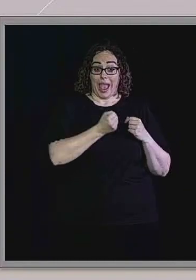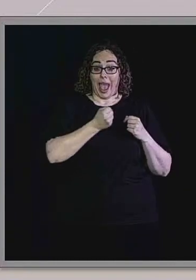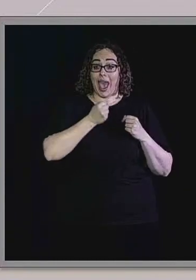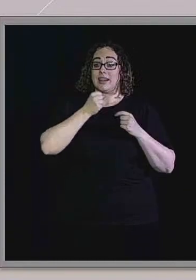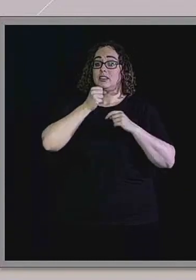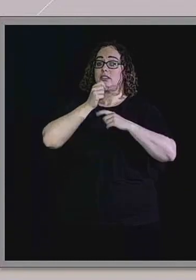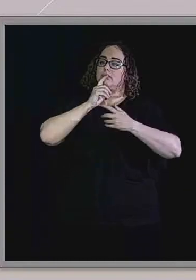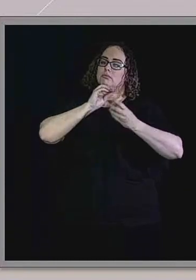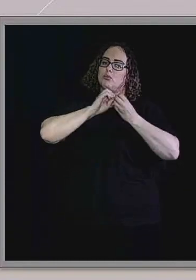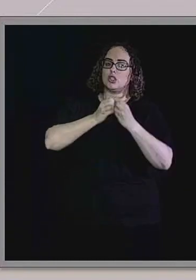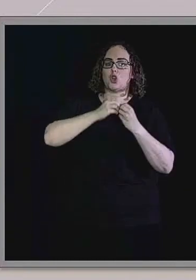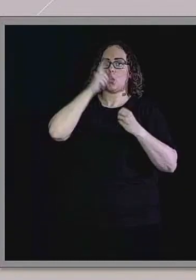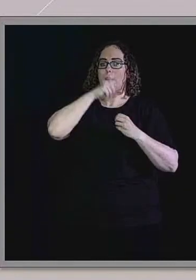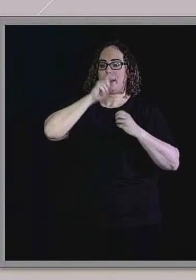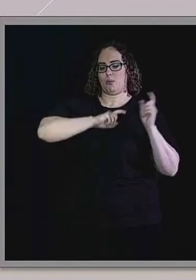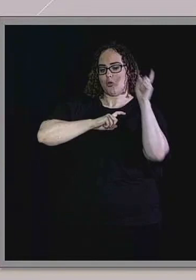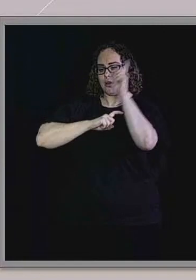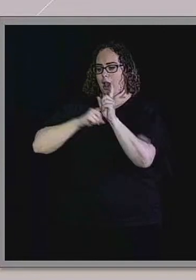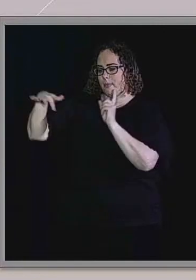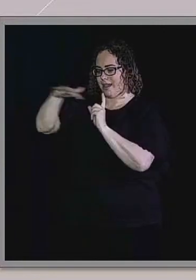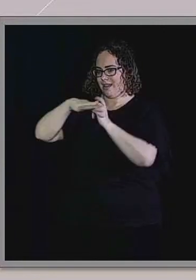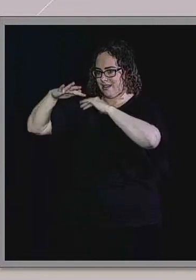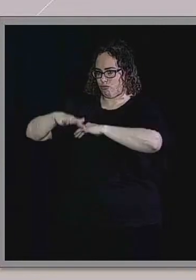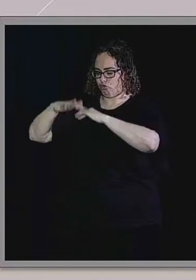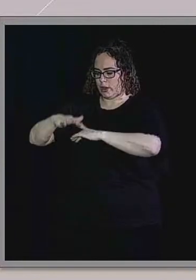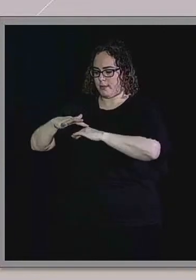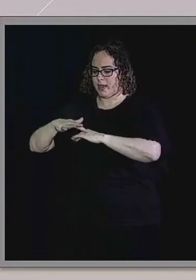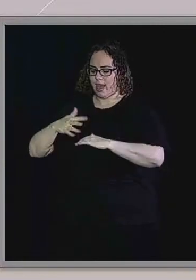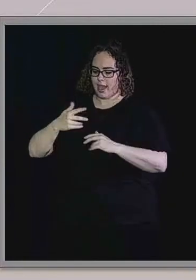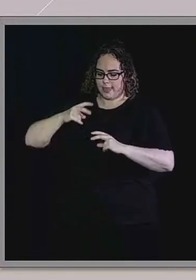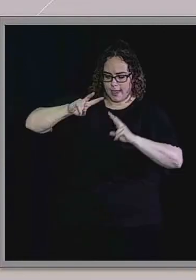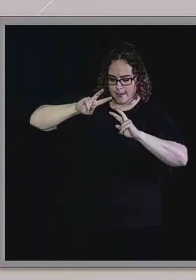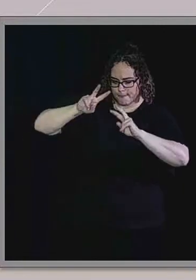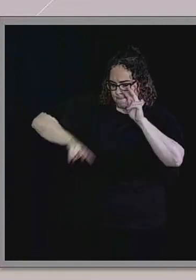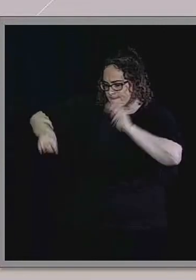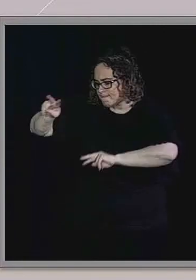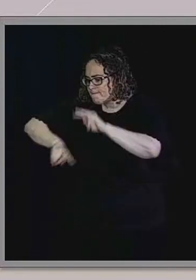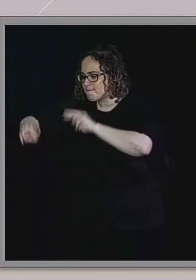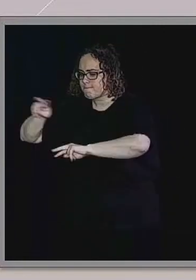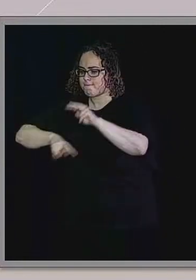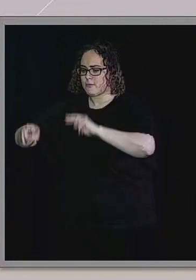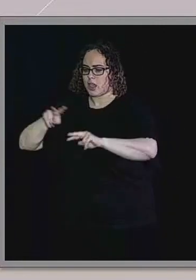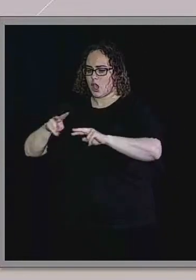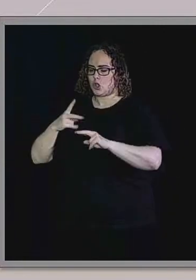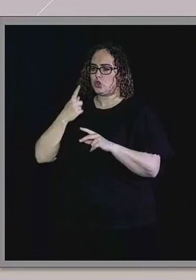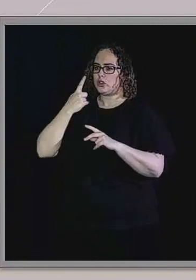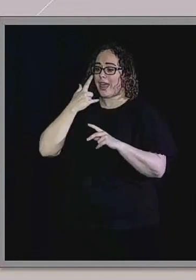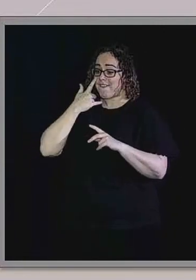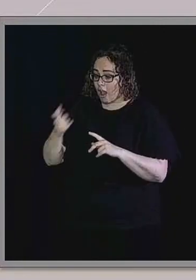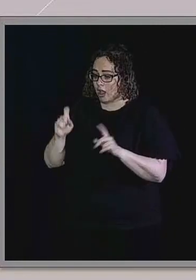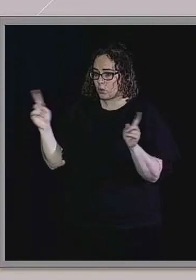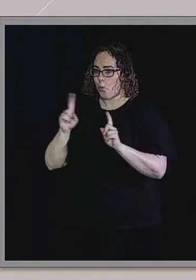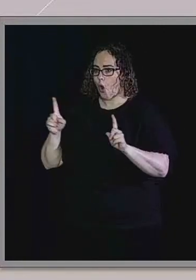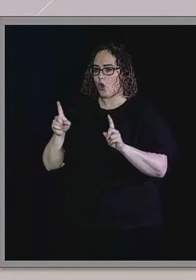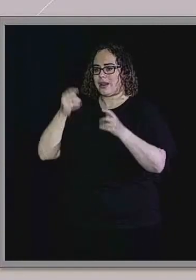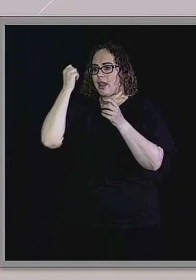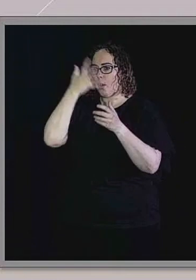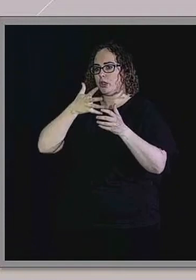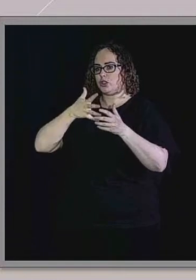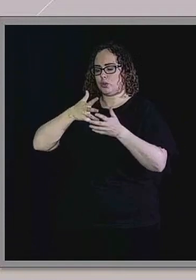burial grounds in rock shelters like Juukan Gorge, they got fired. And the state